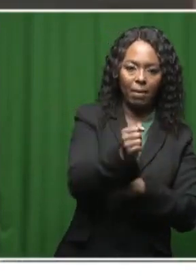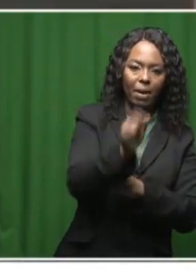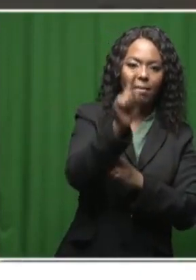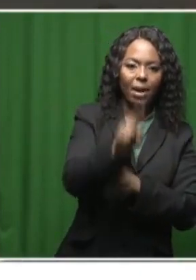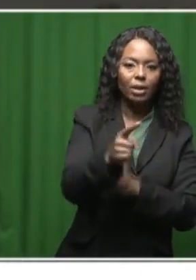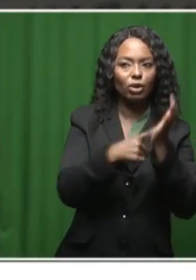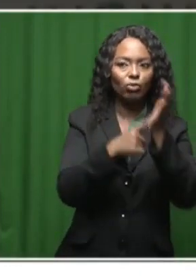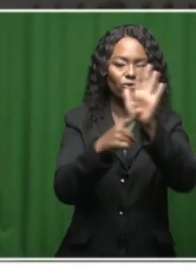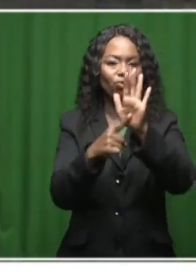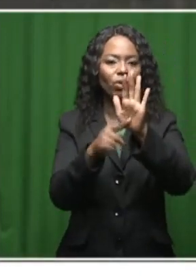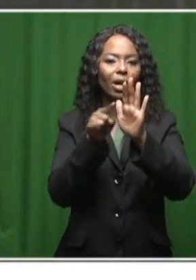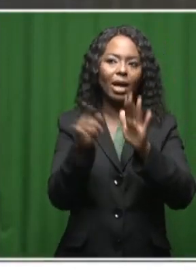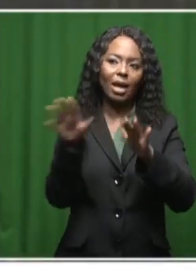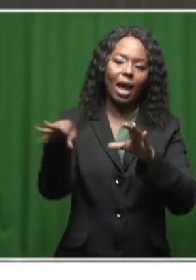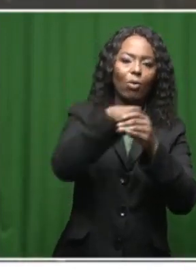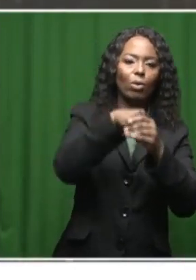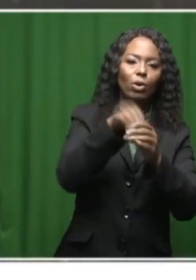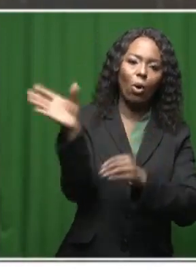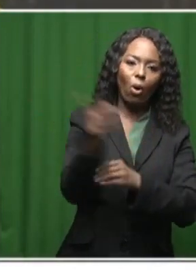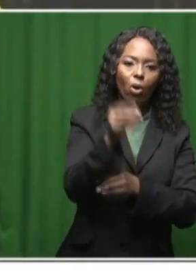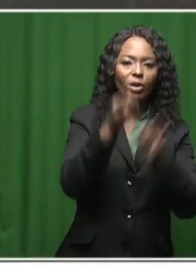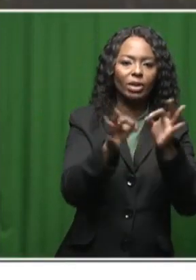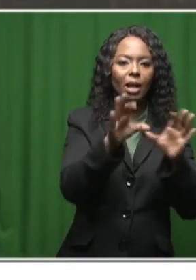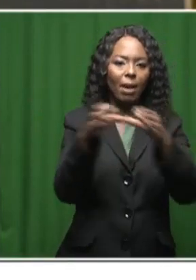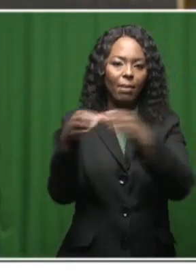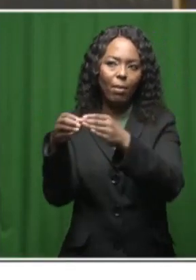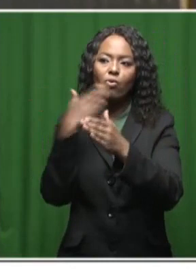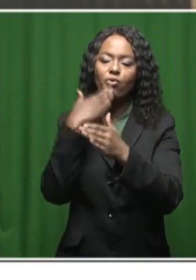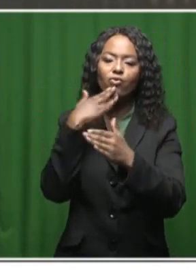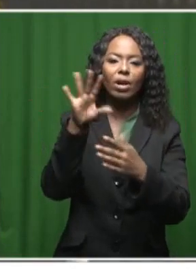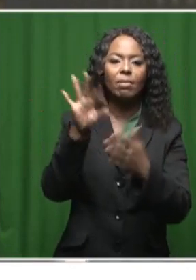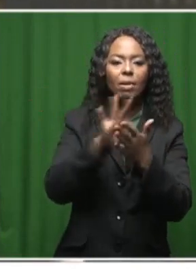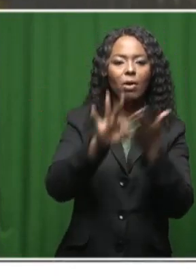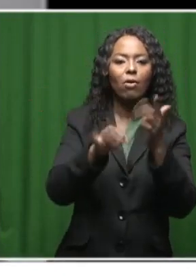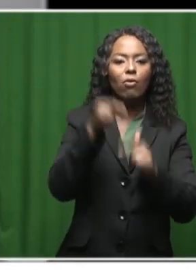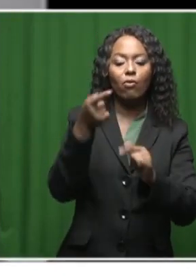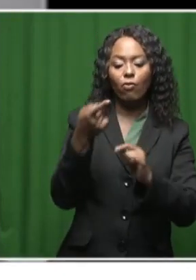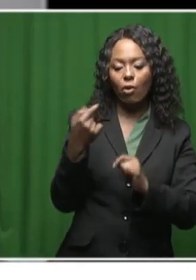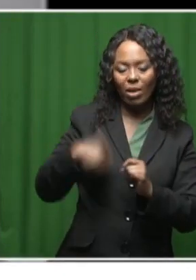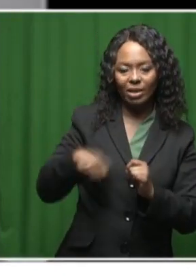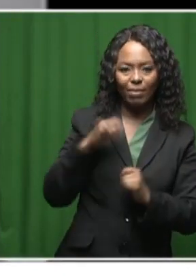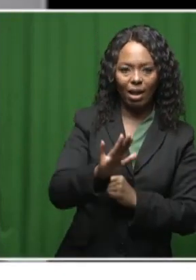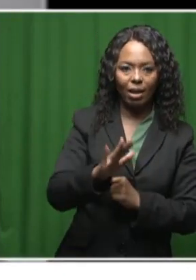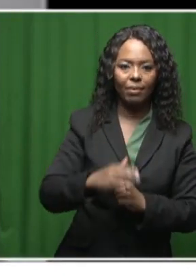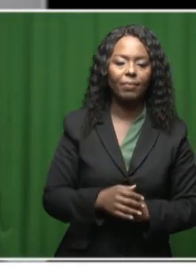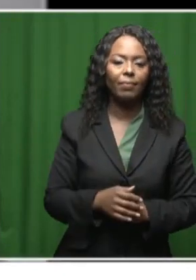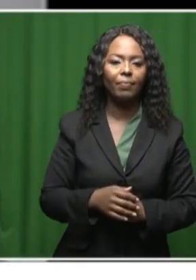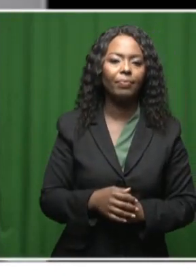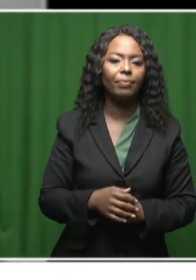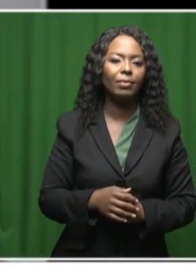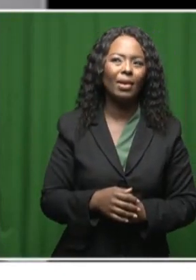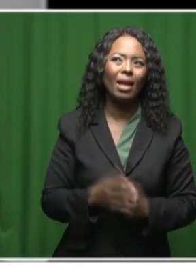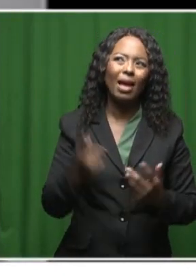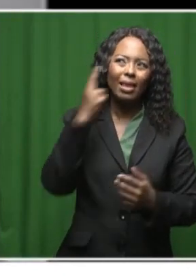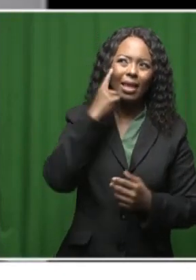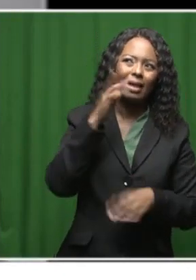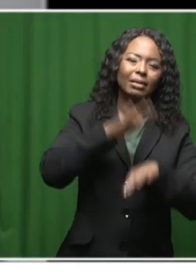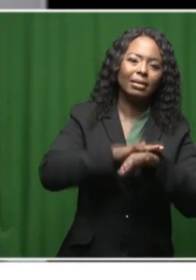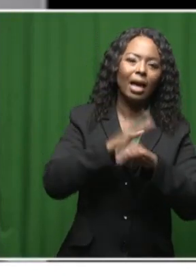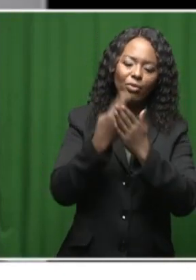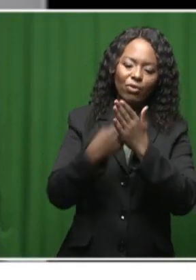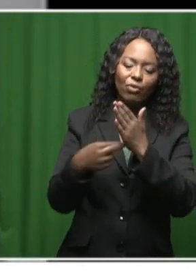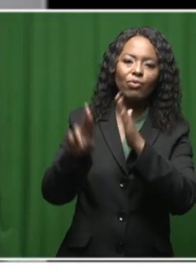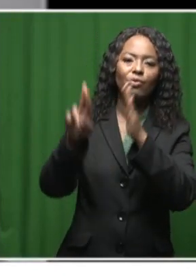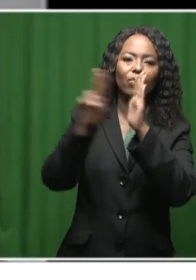that can accommodate all political parties that are elected to the municipalities. Isn't it about time then to